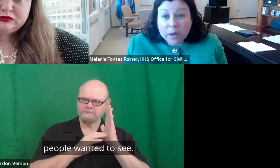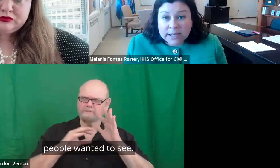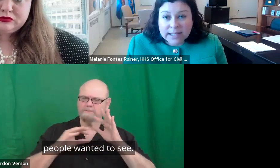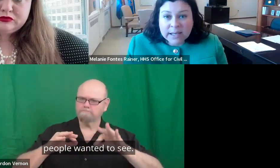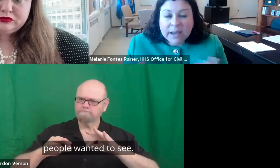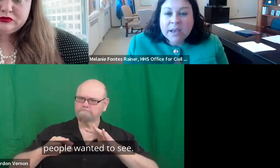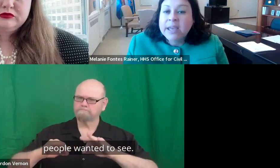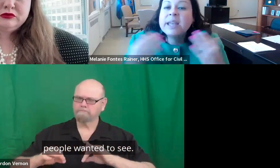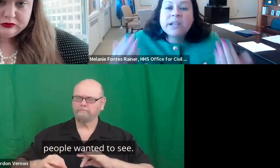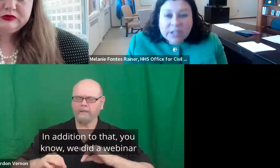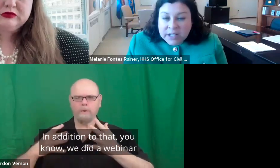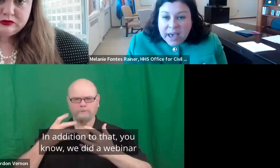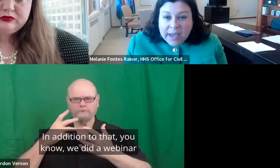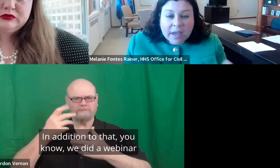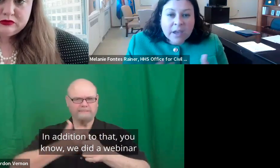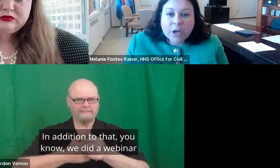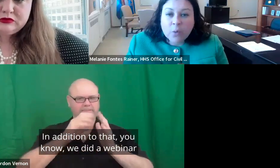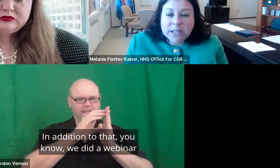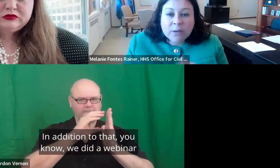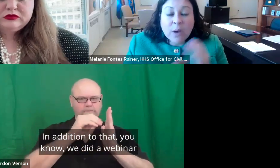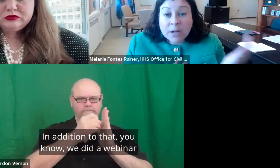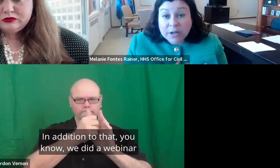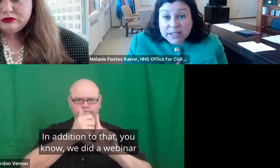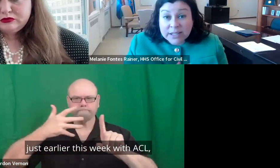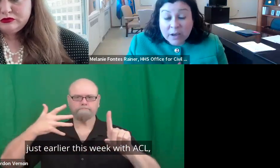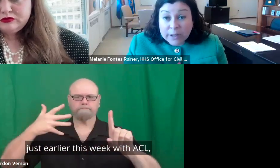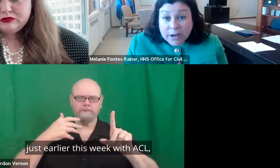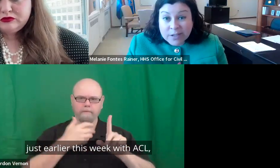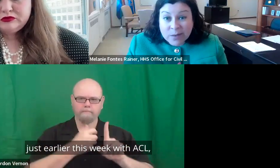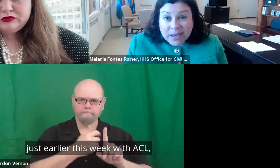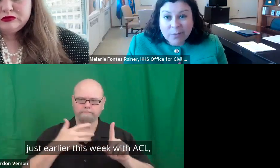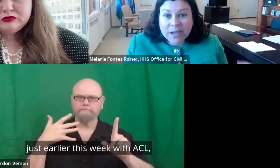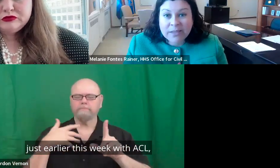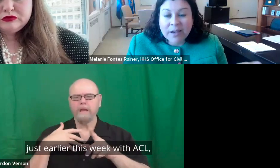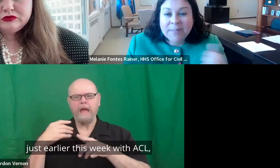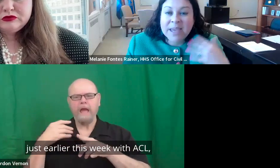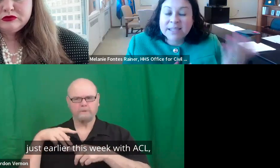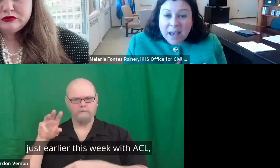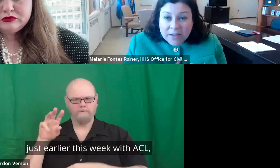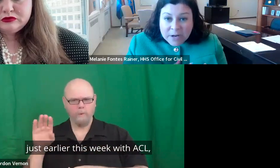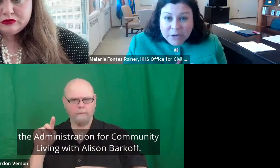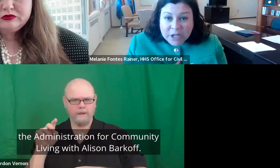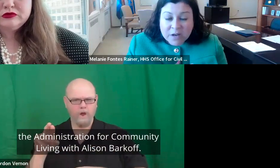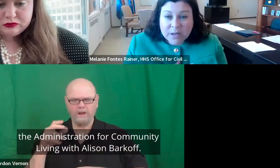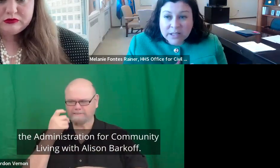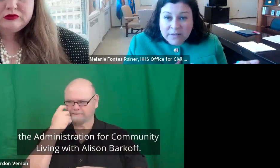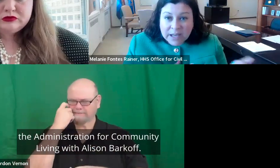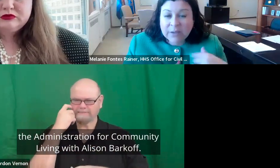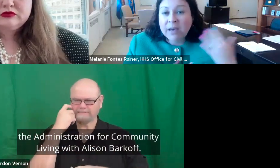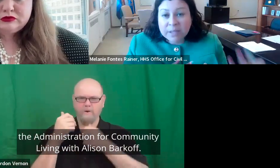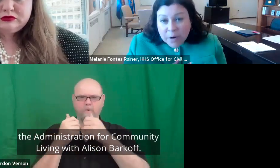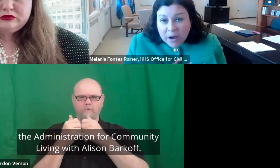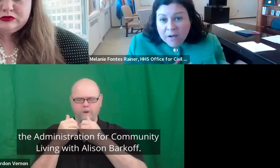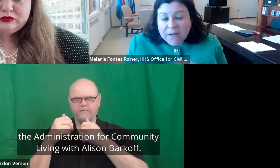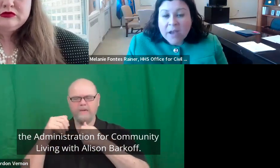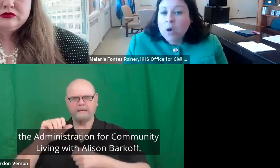feedback people wanted to see. In addition to that, we did a webinar just earlier this week with ACL, the Administration for Community Living,